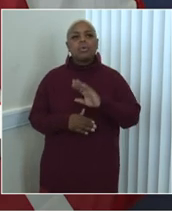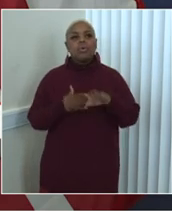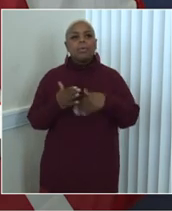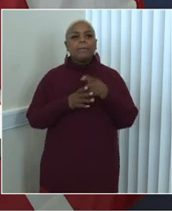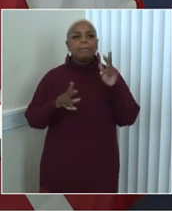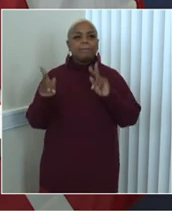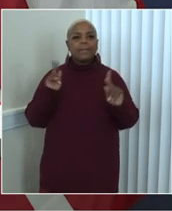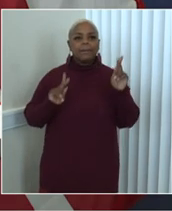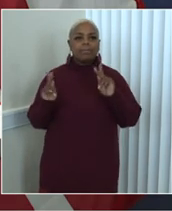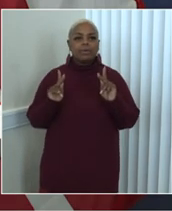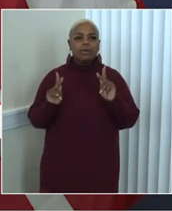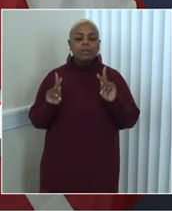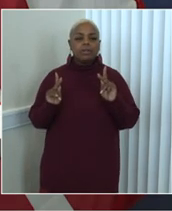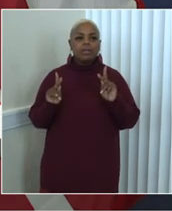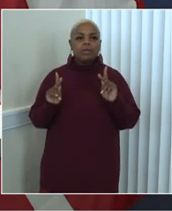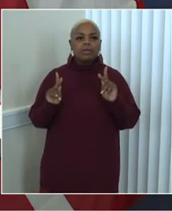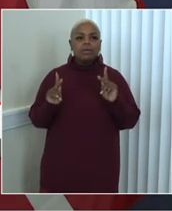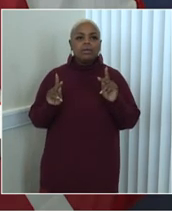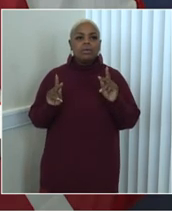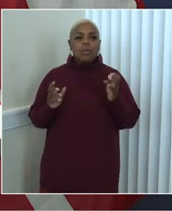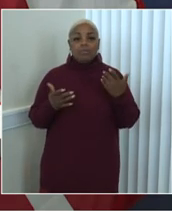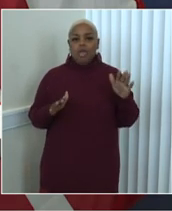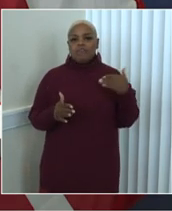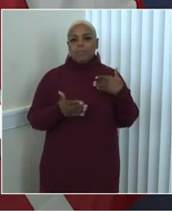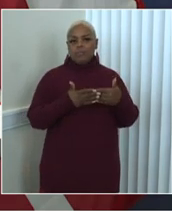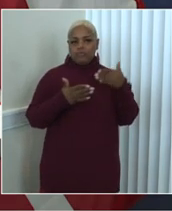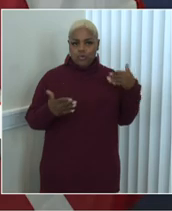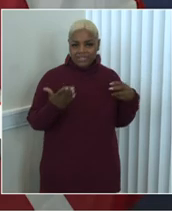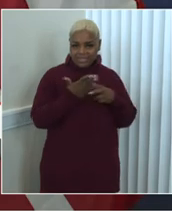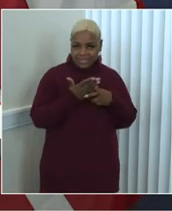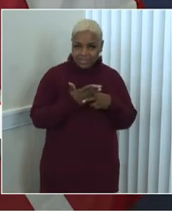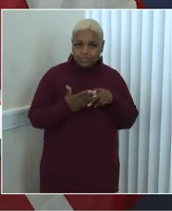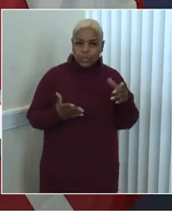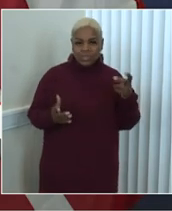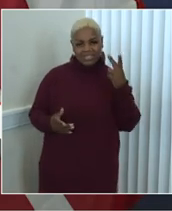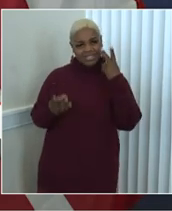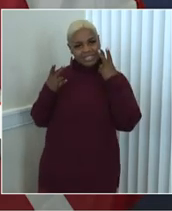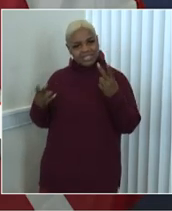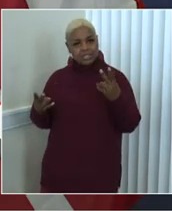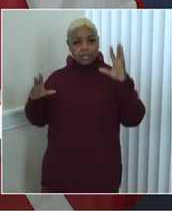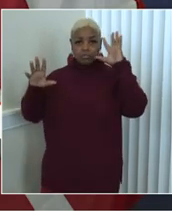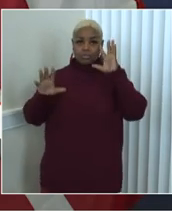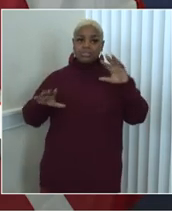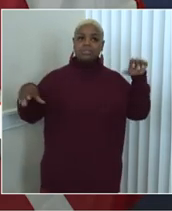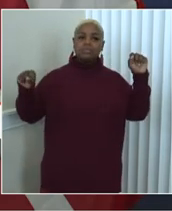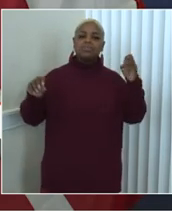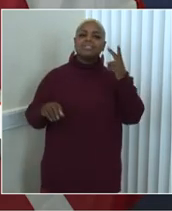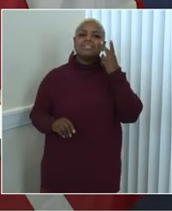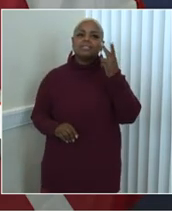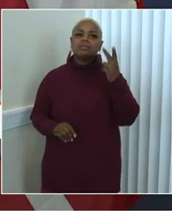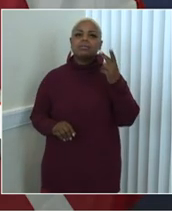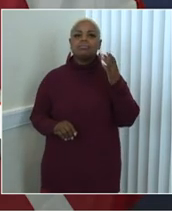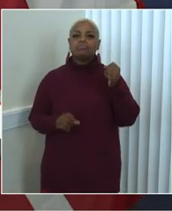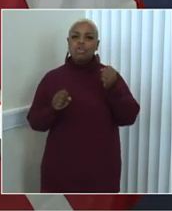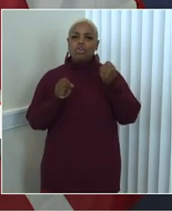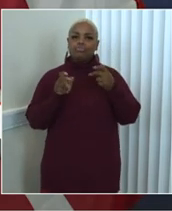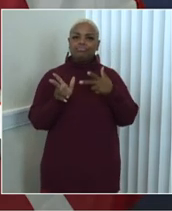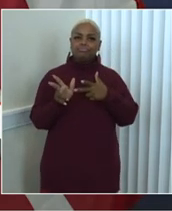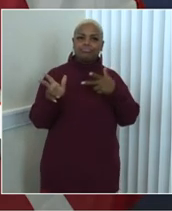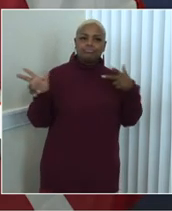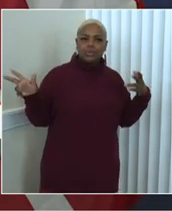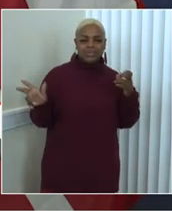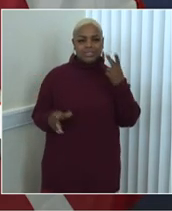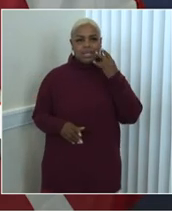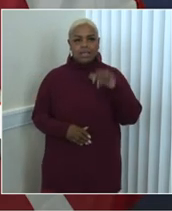to do something where they might be able to see the president or the motorcade while they're here in